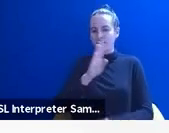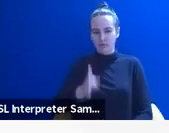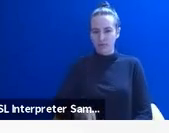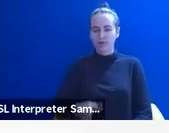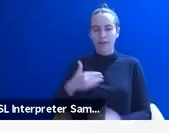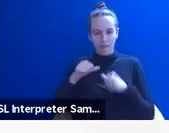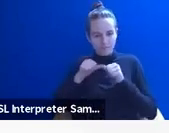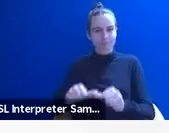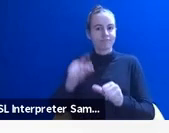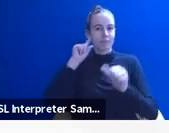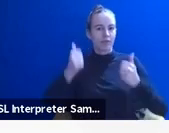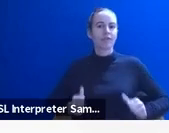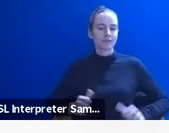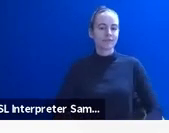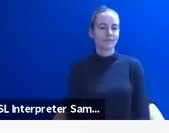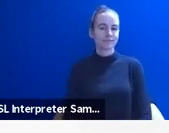permanent.